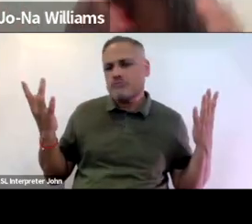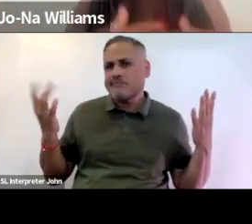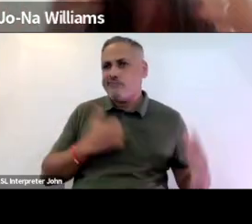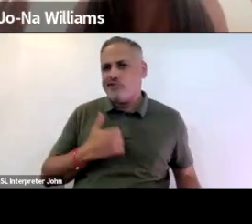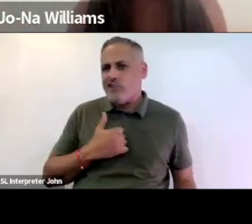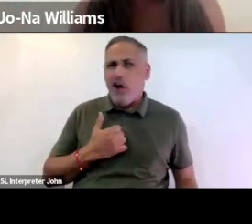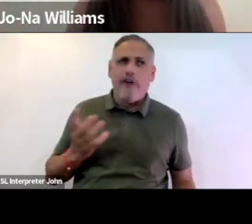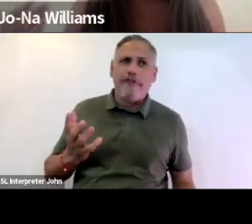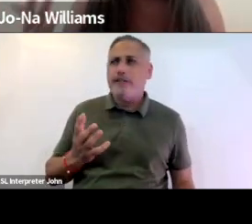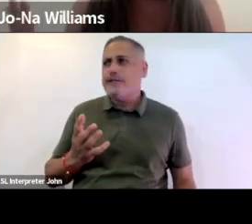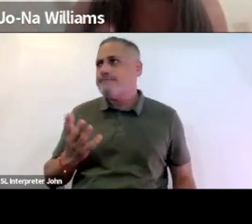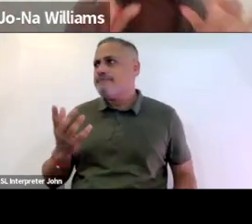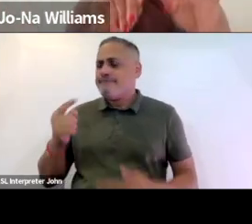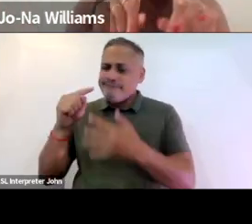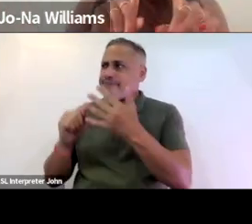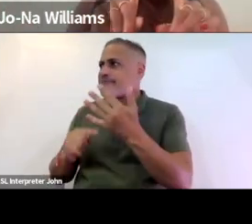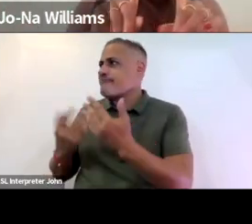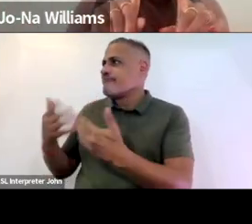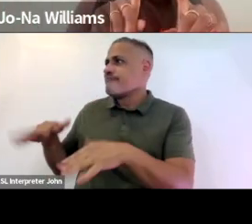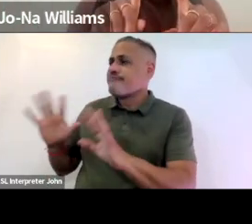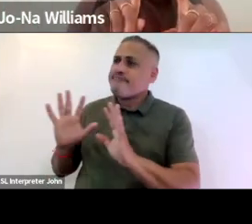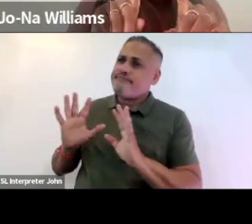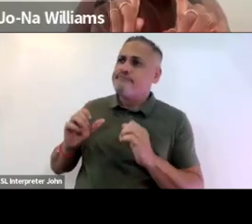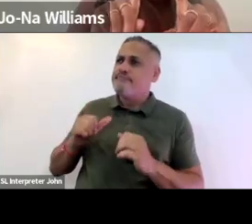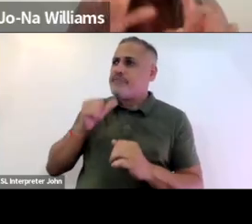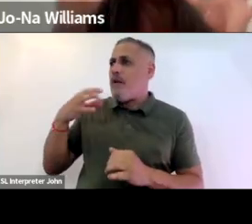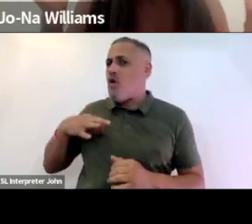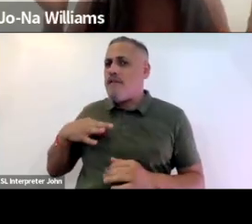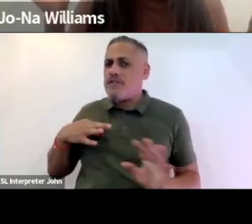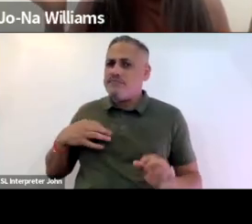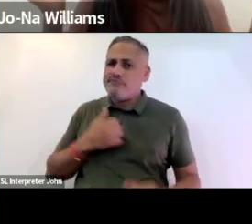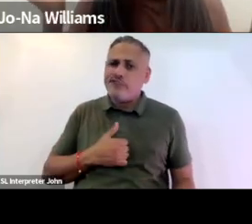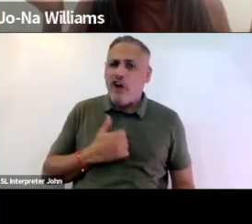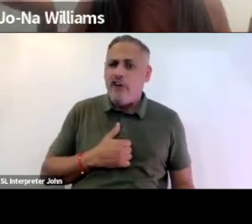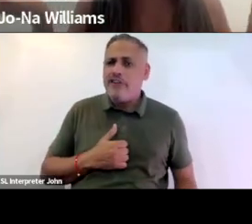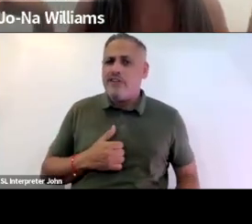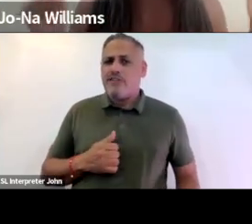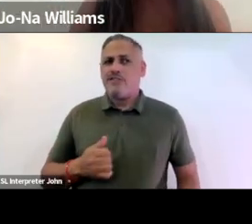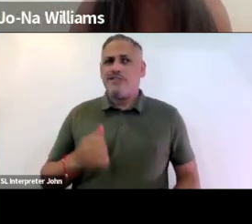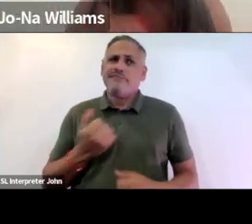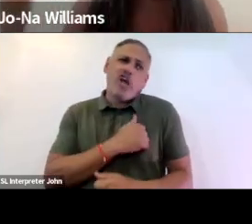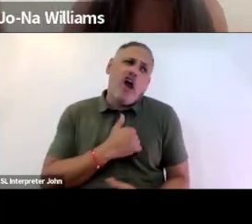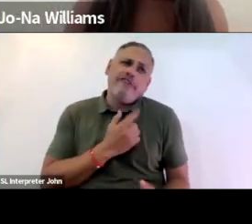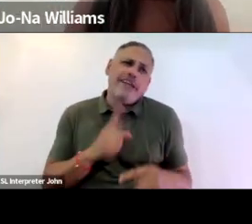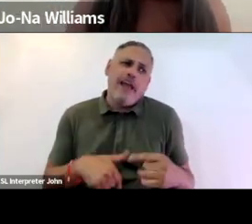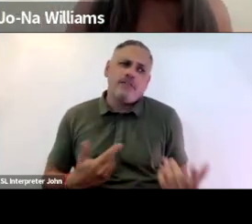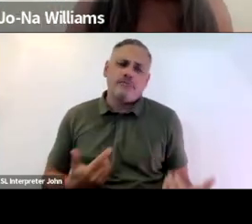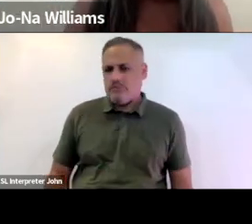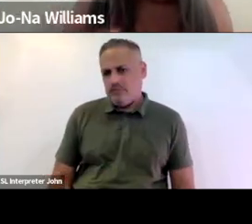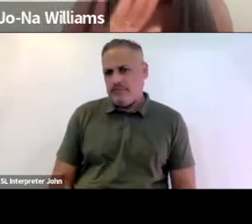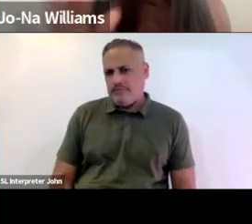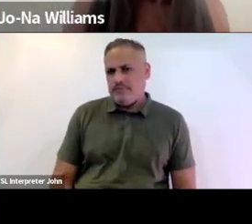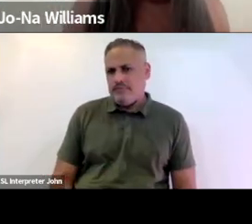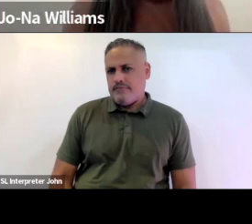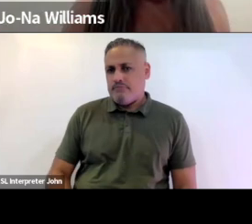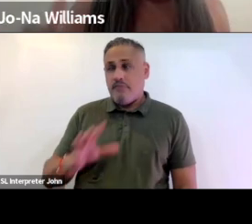sorry. We're already doing things this way." You find this a lot in nonprofits, by the way. "Oh, we can't do anything. Sorry."